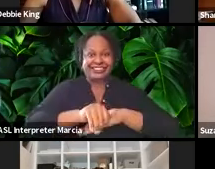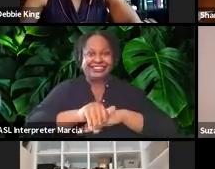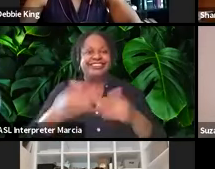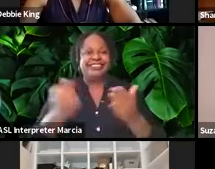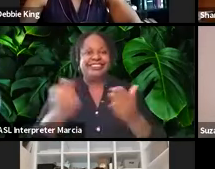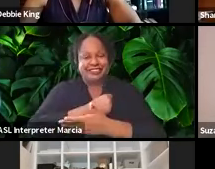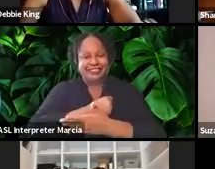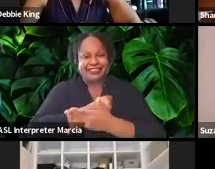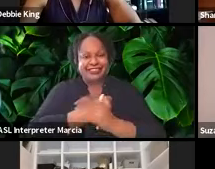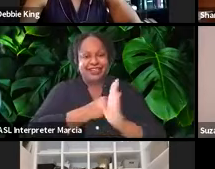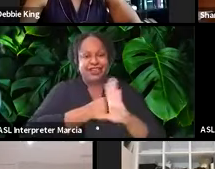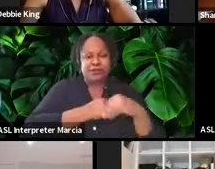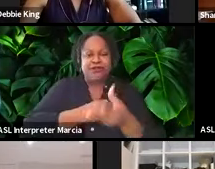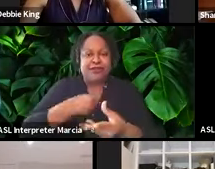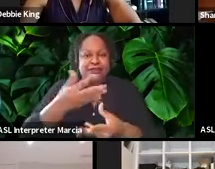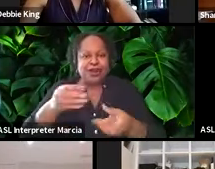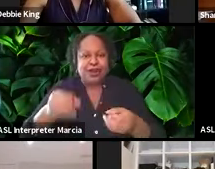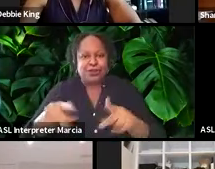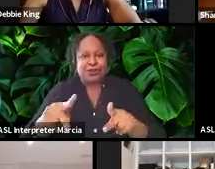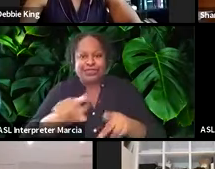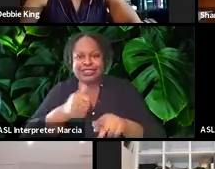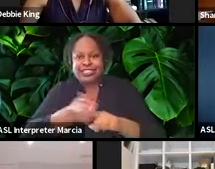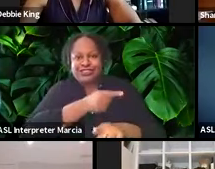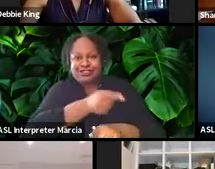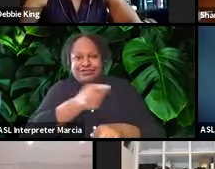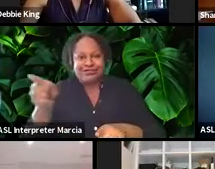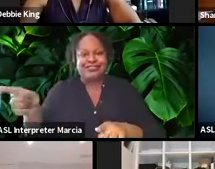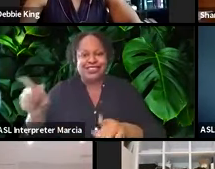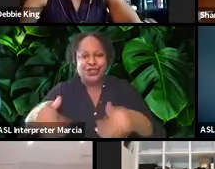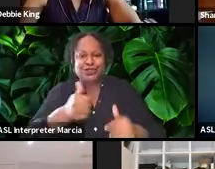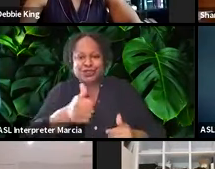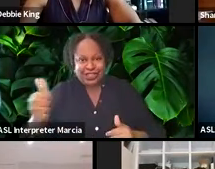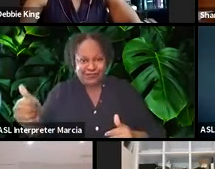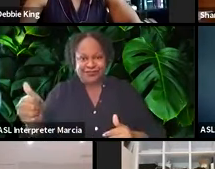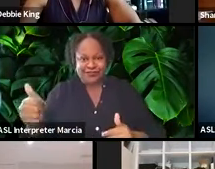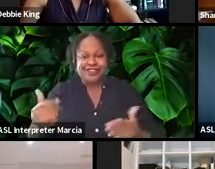opportunity for our panelists to introduce themselves. So,